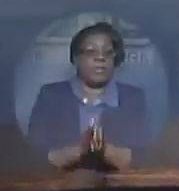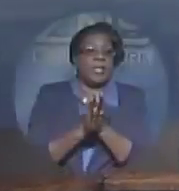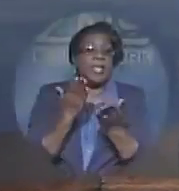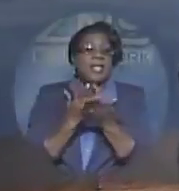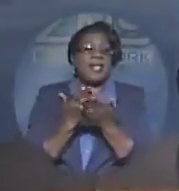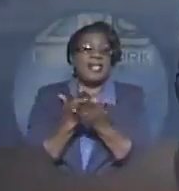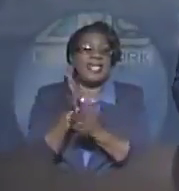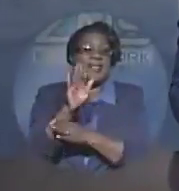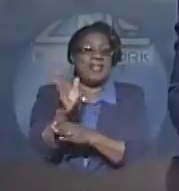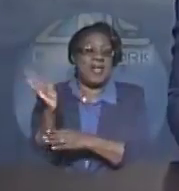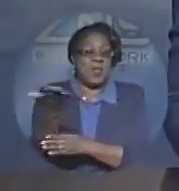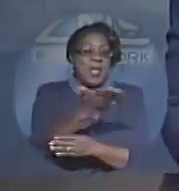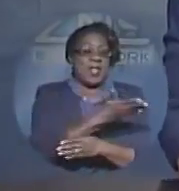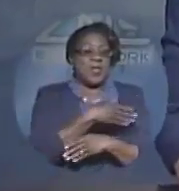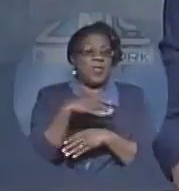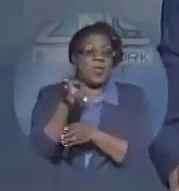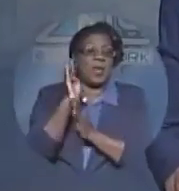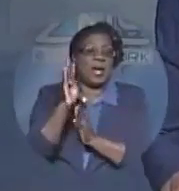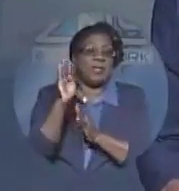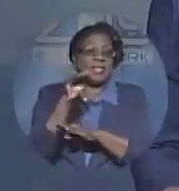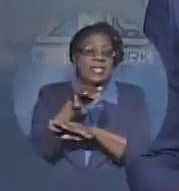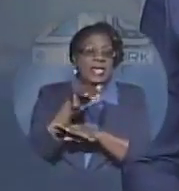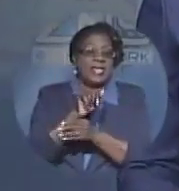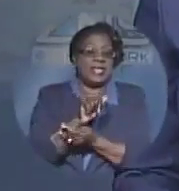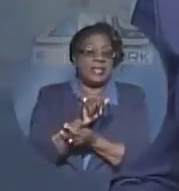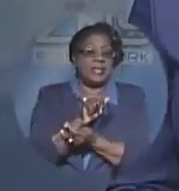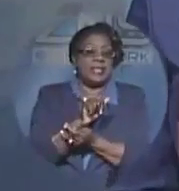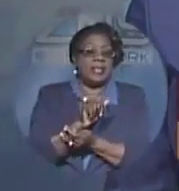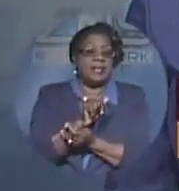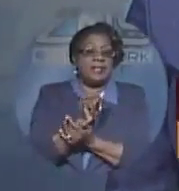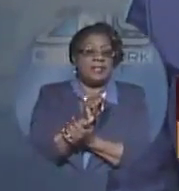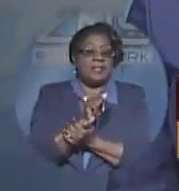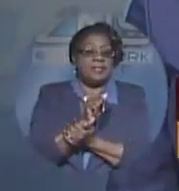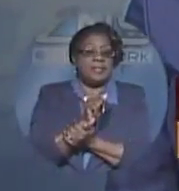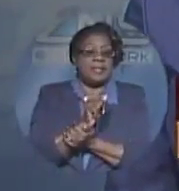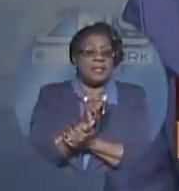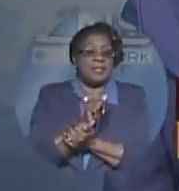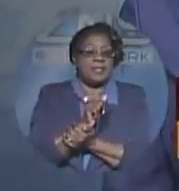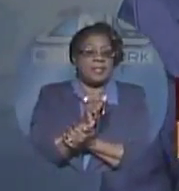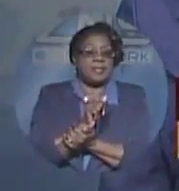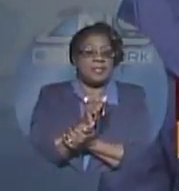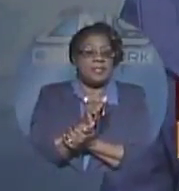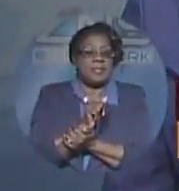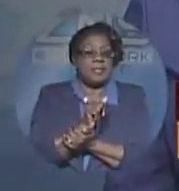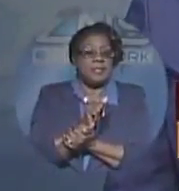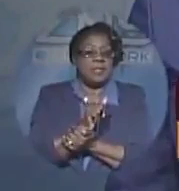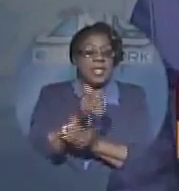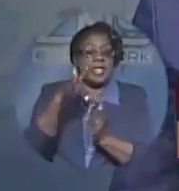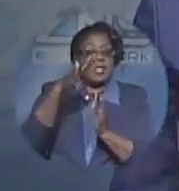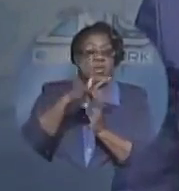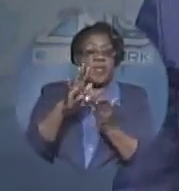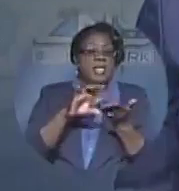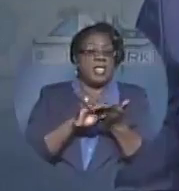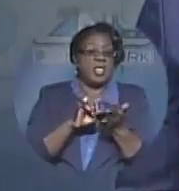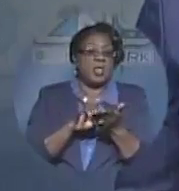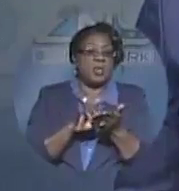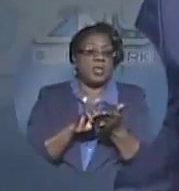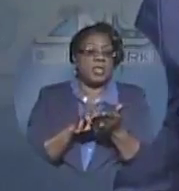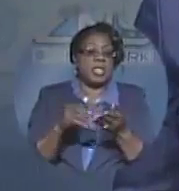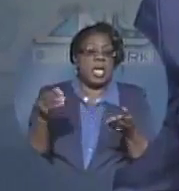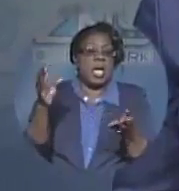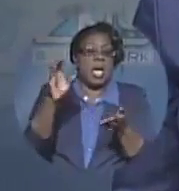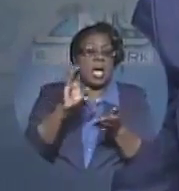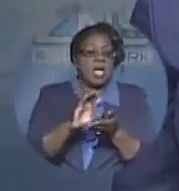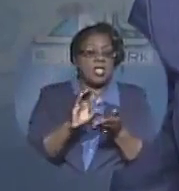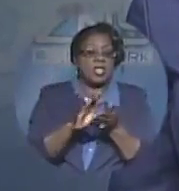Good evening and welcome to The Bahamas Tonight, the National Report. I'm Keisha Adderley. Thanks for joining us. Topping the news this evening, hundreds